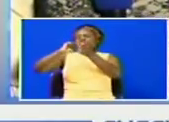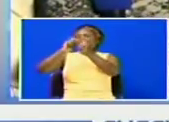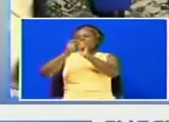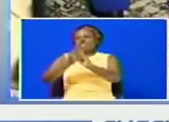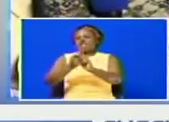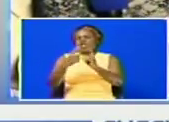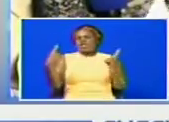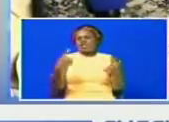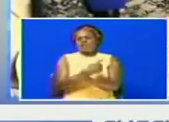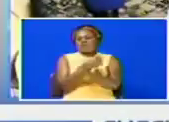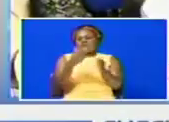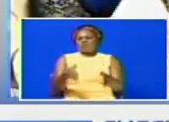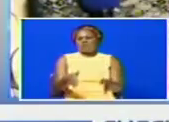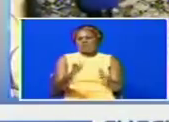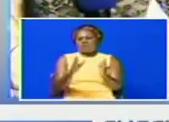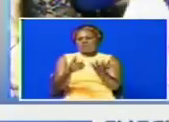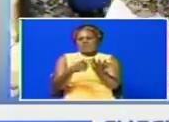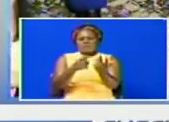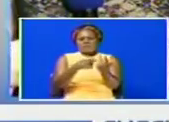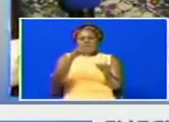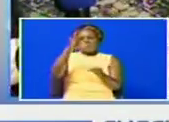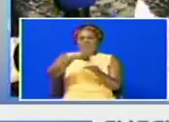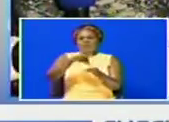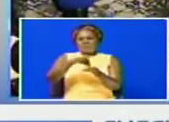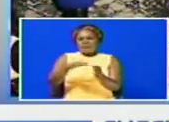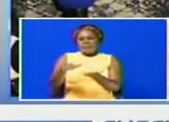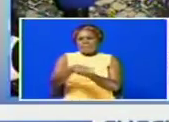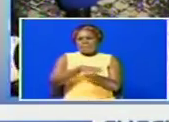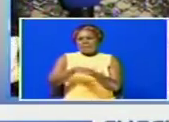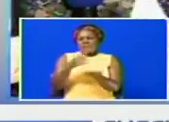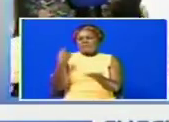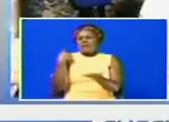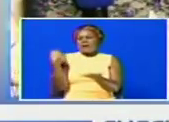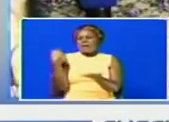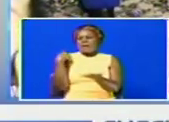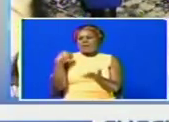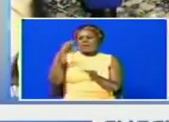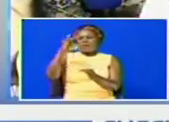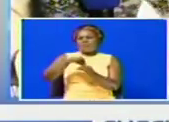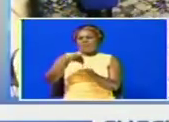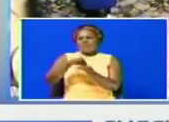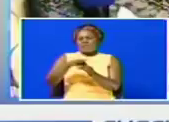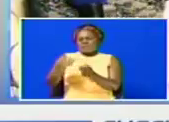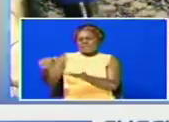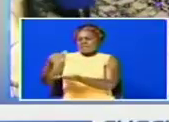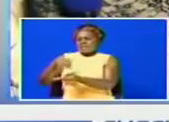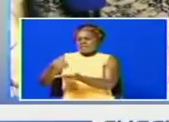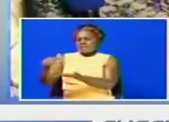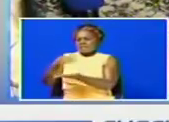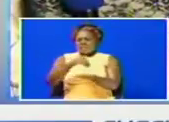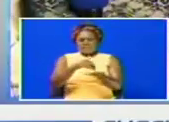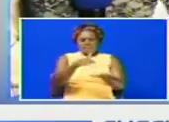different formula, it says it is calculating the voter turnout based on the number of voters in a particular, let's say,